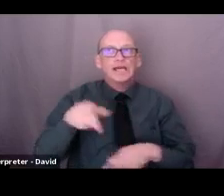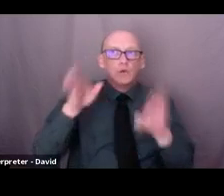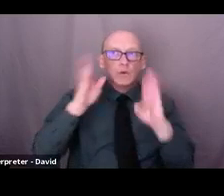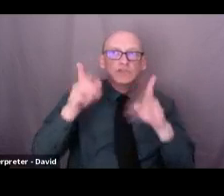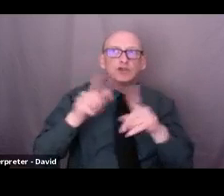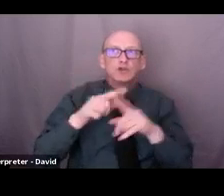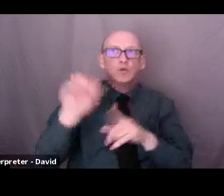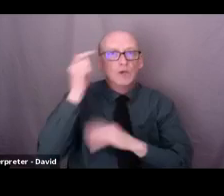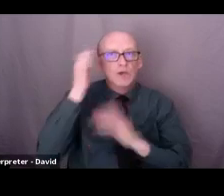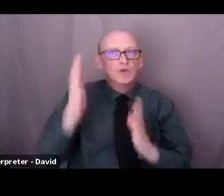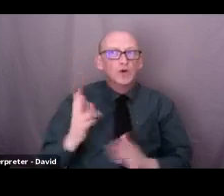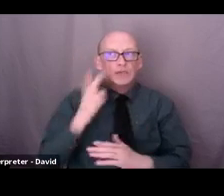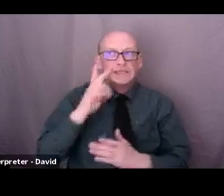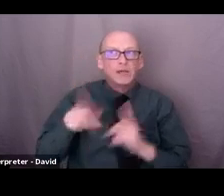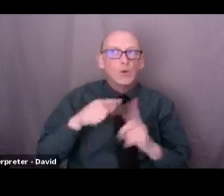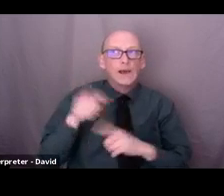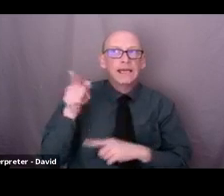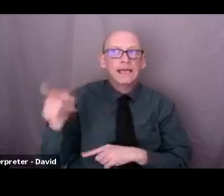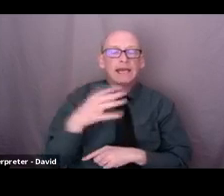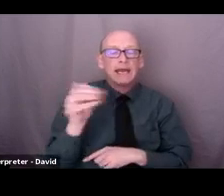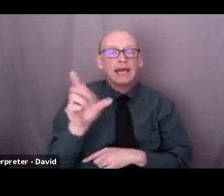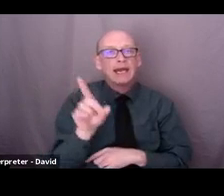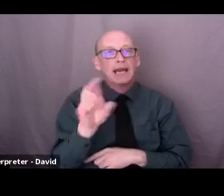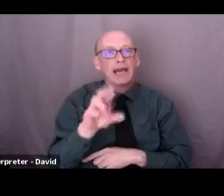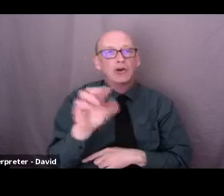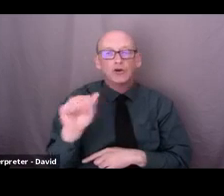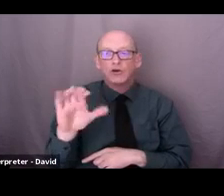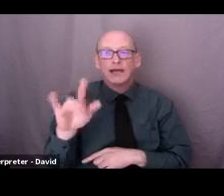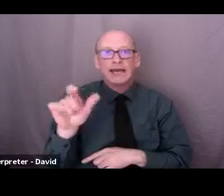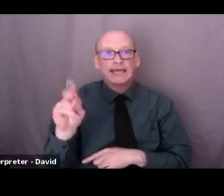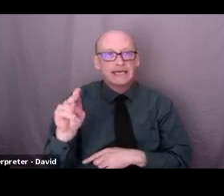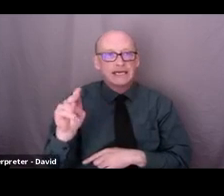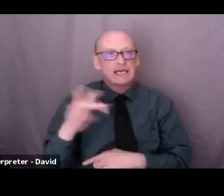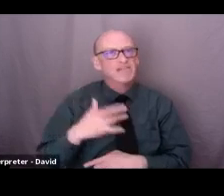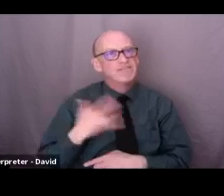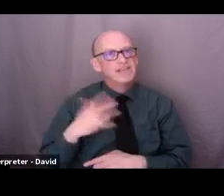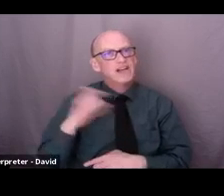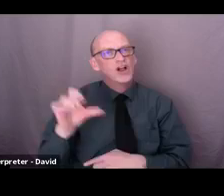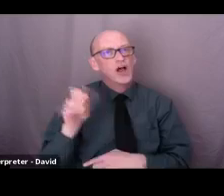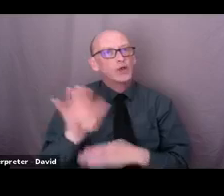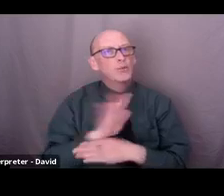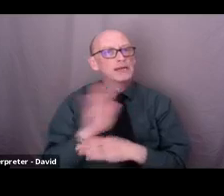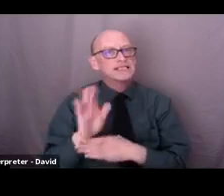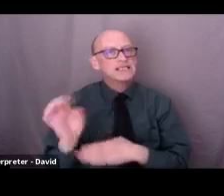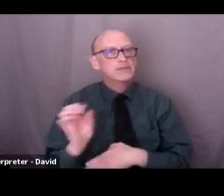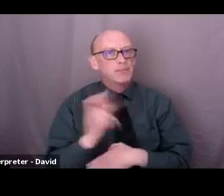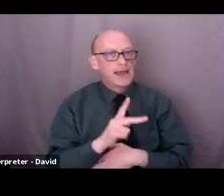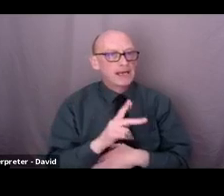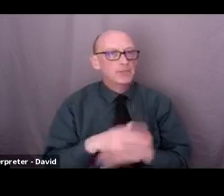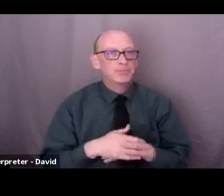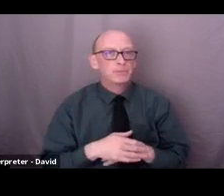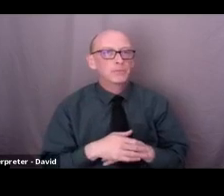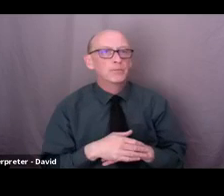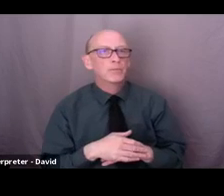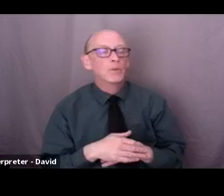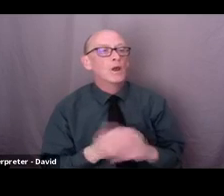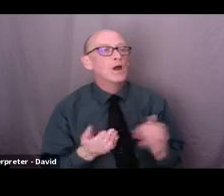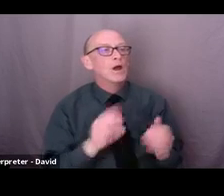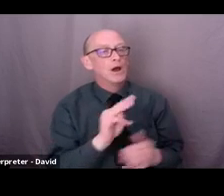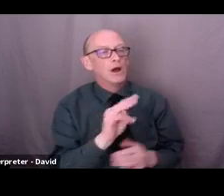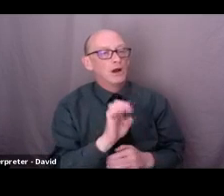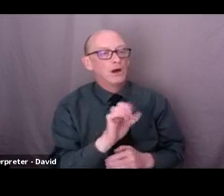when Dr. Acton, feel that we should bring those other entities in line. Okay. And